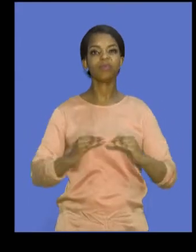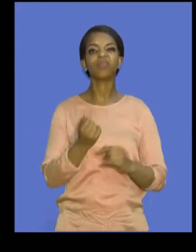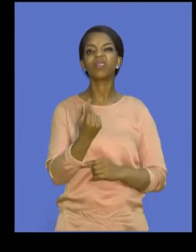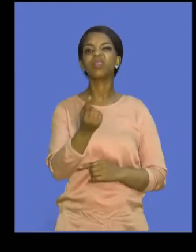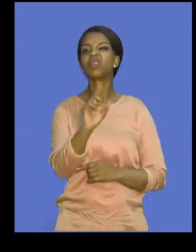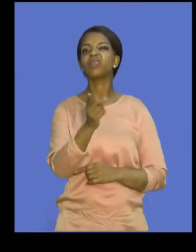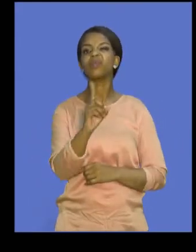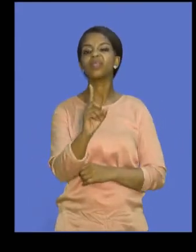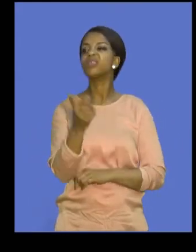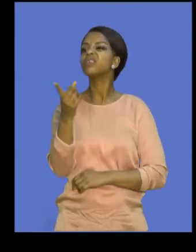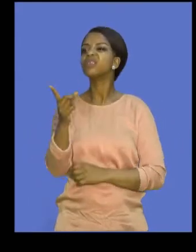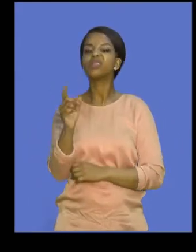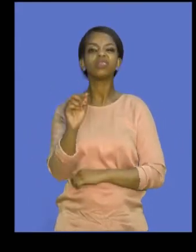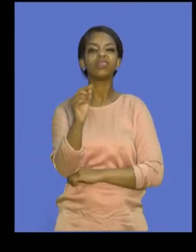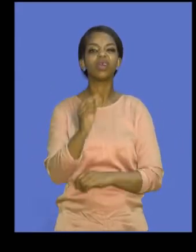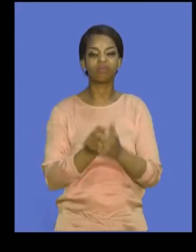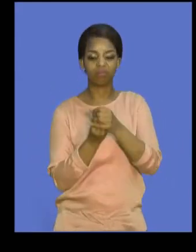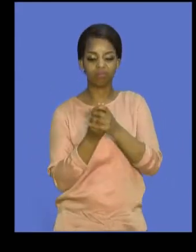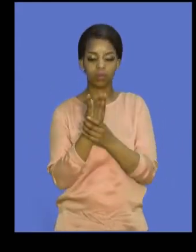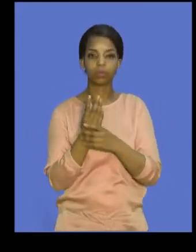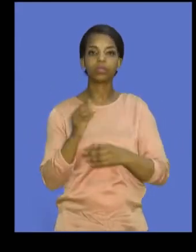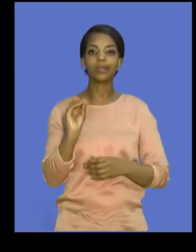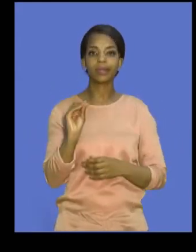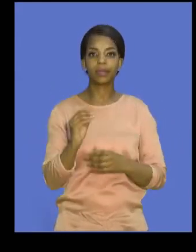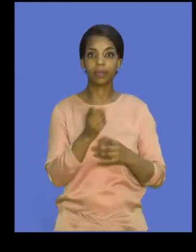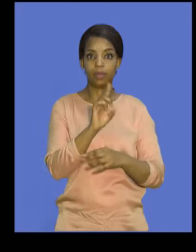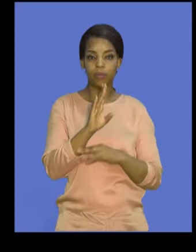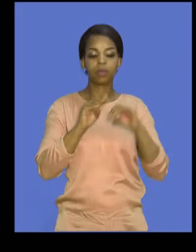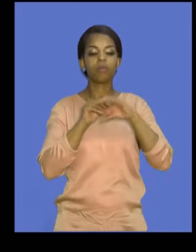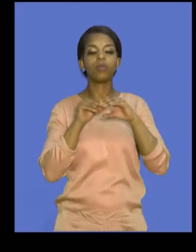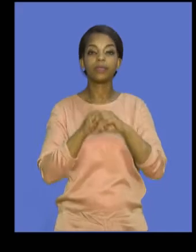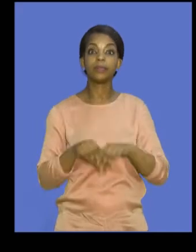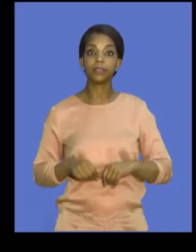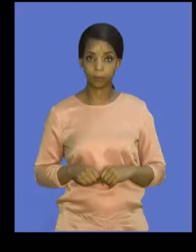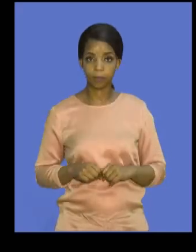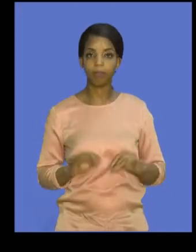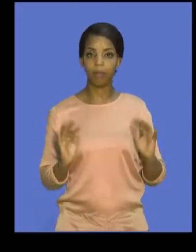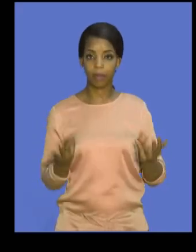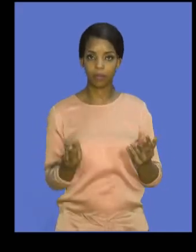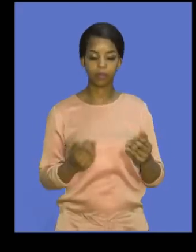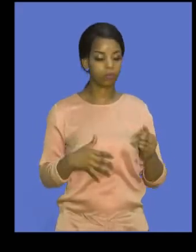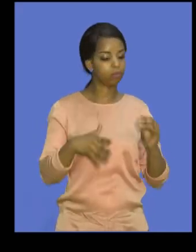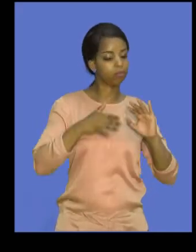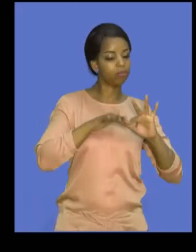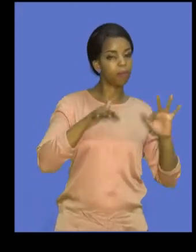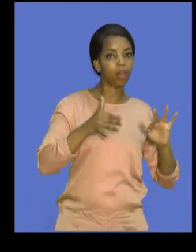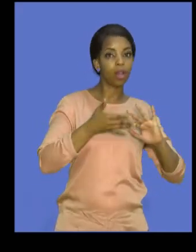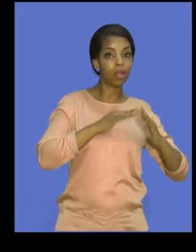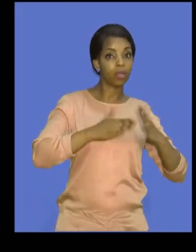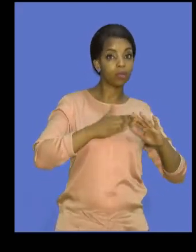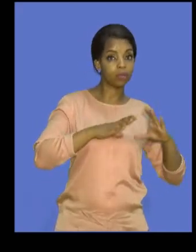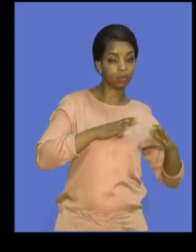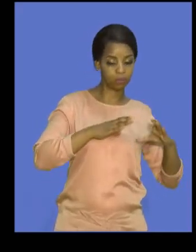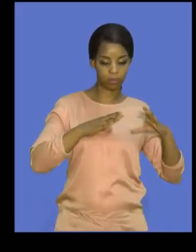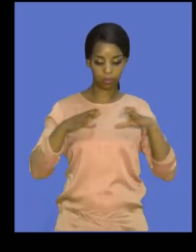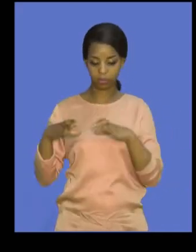terms of context. One will be society, and then it will be finance. So finance will be